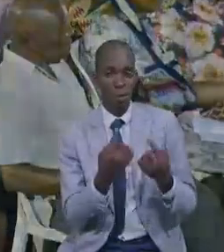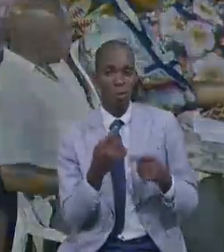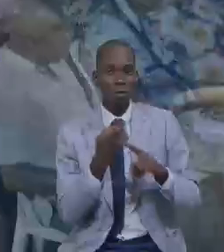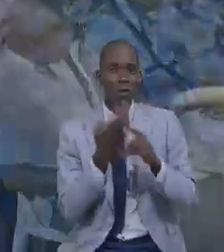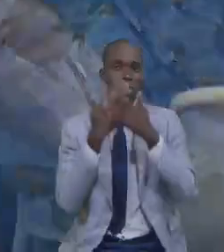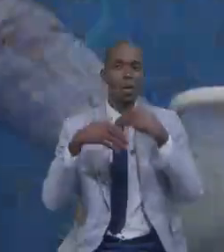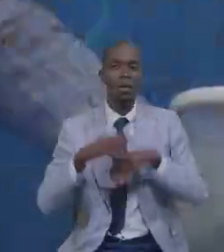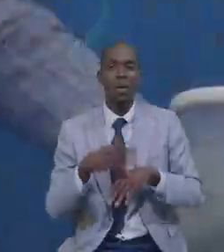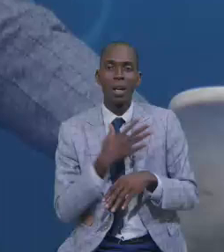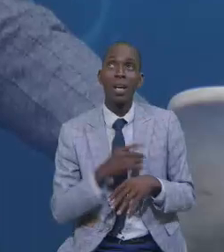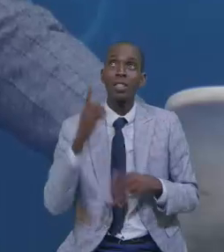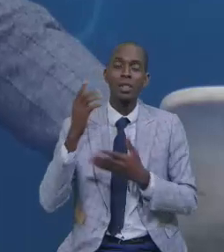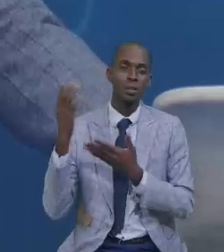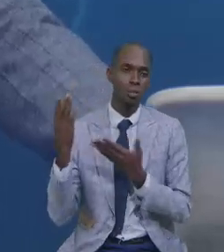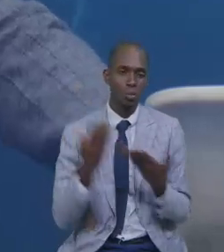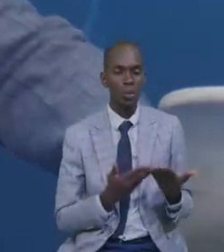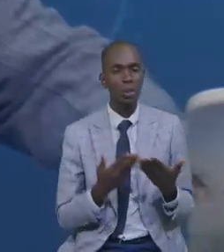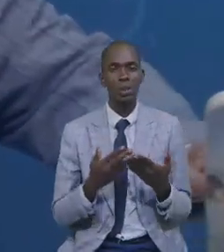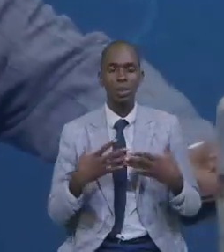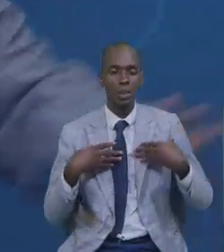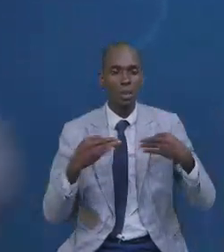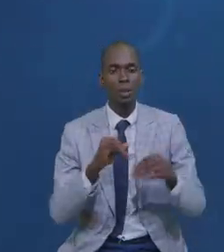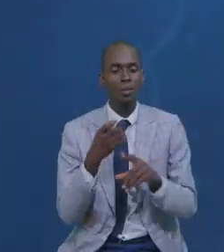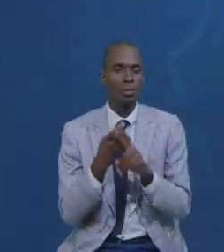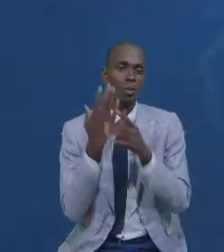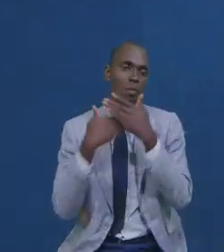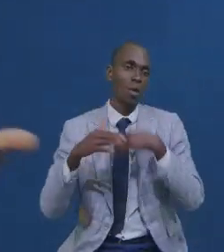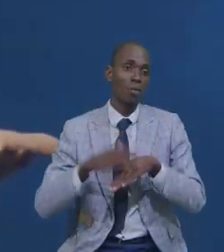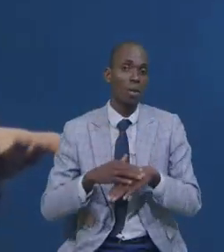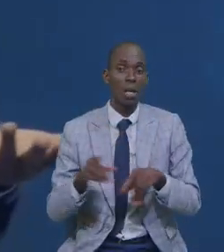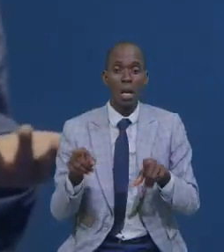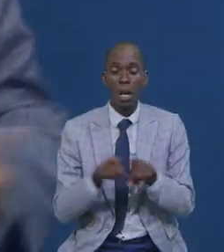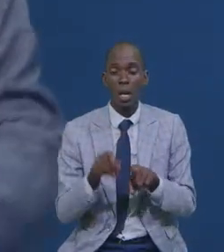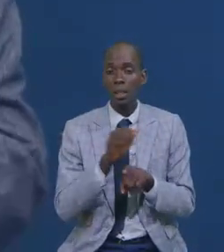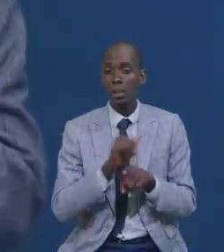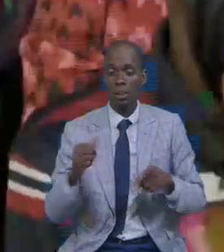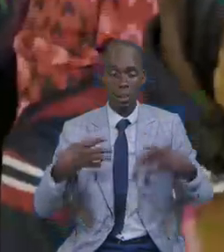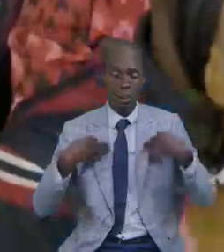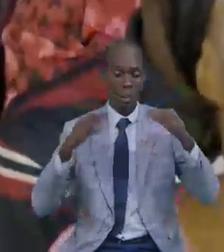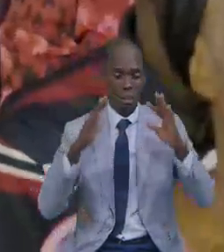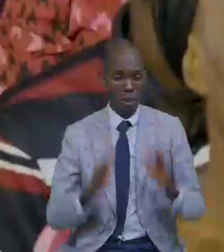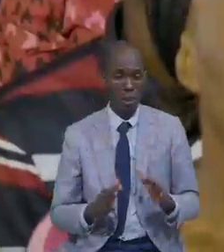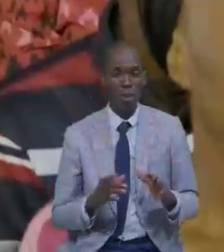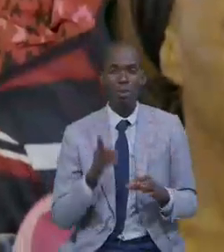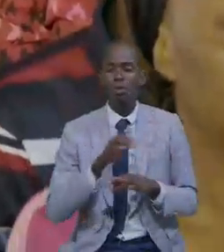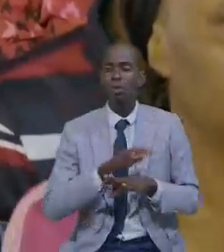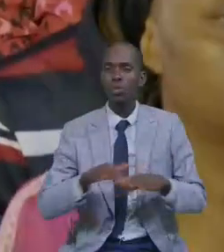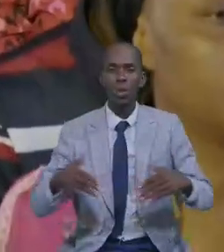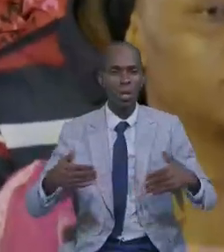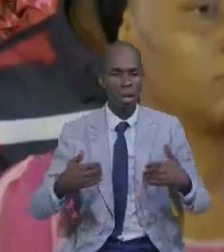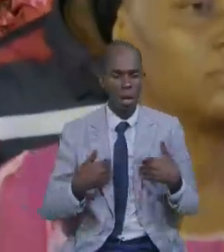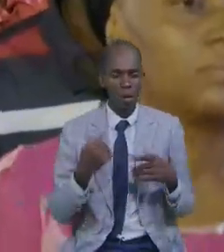if from heaven. As a healer, I don't have if in my vocabulary